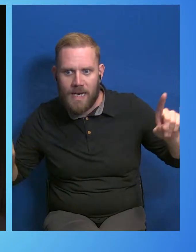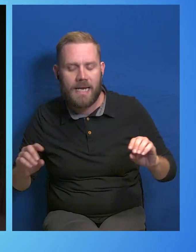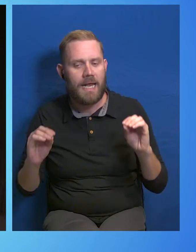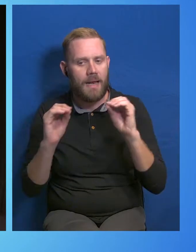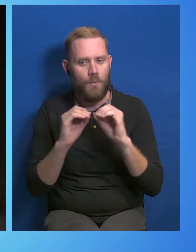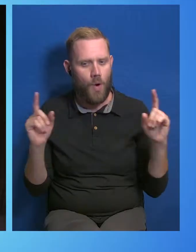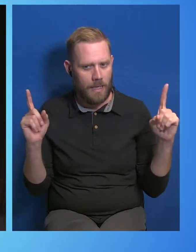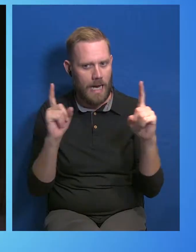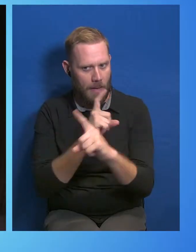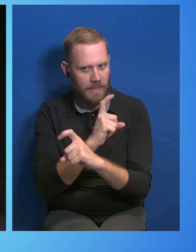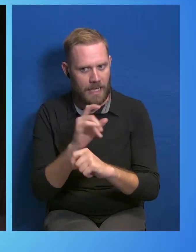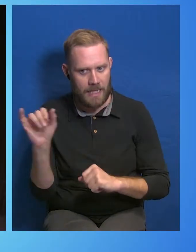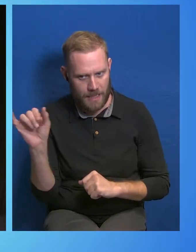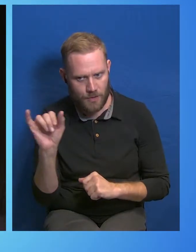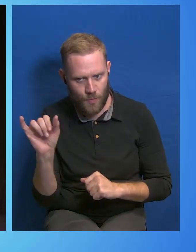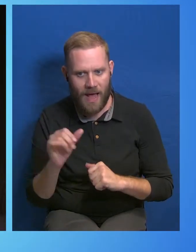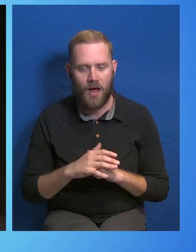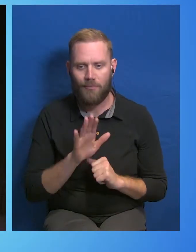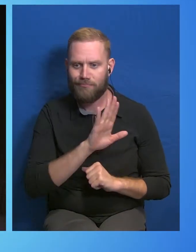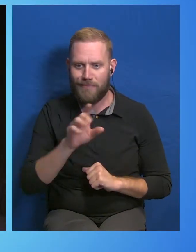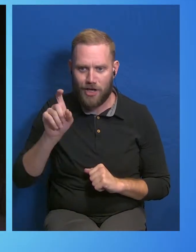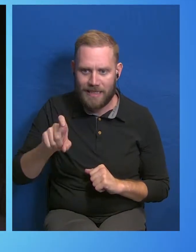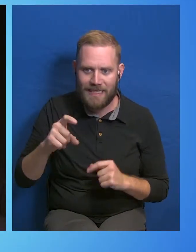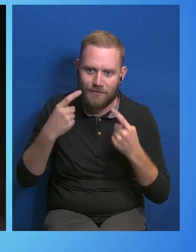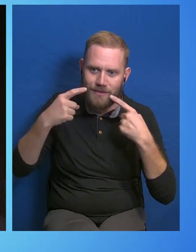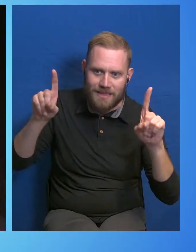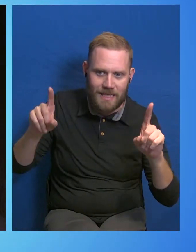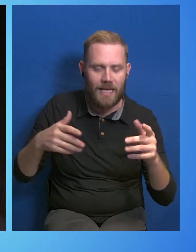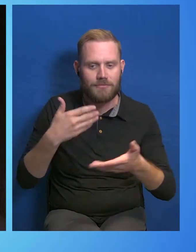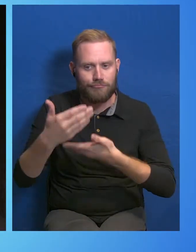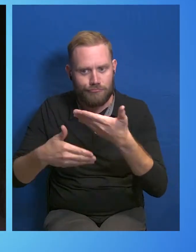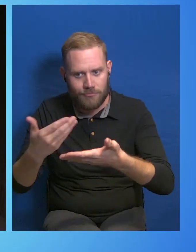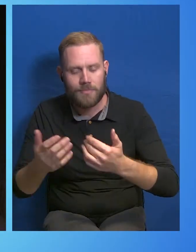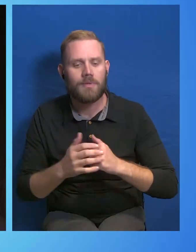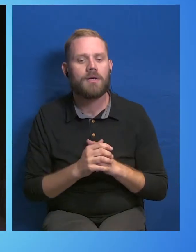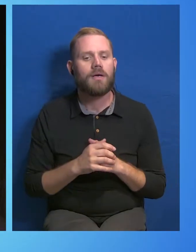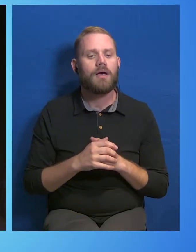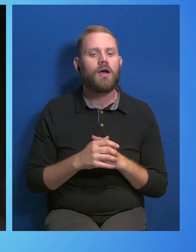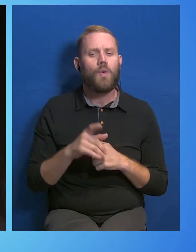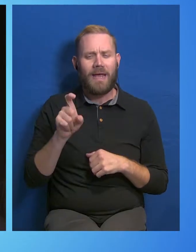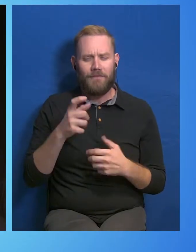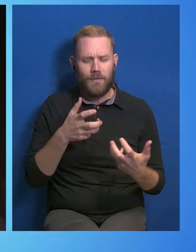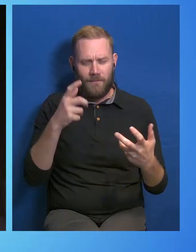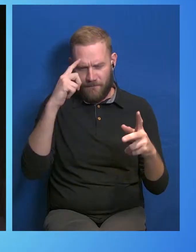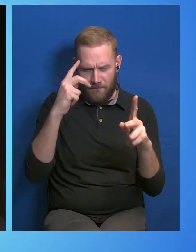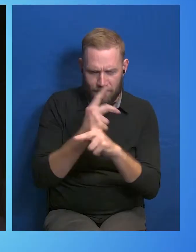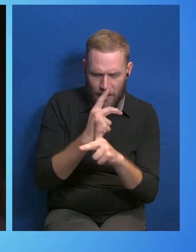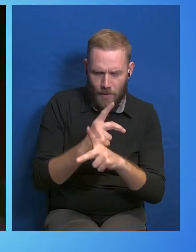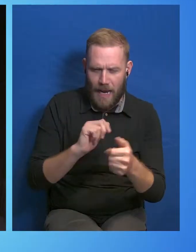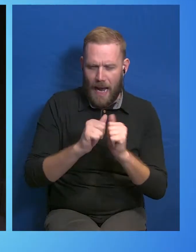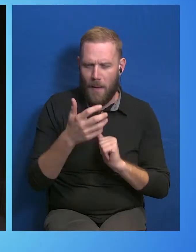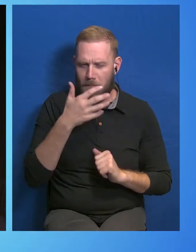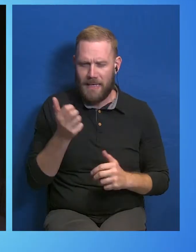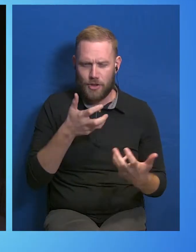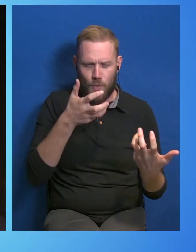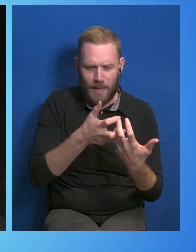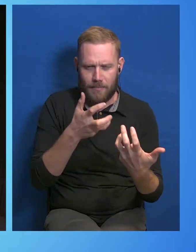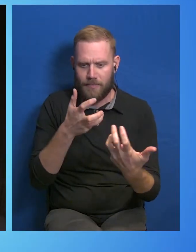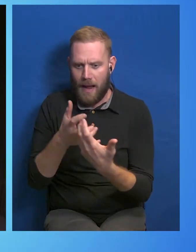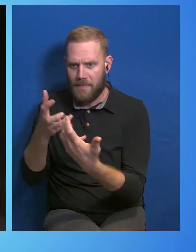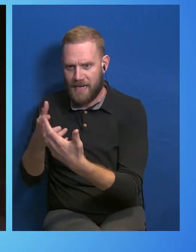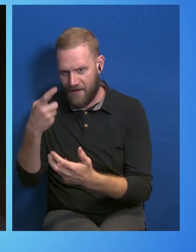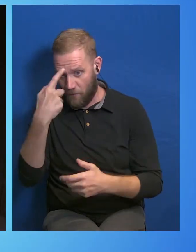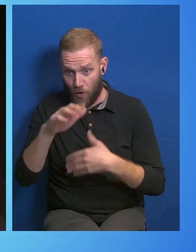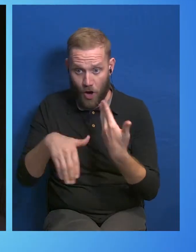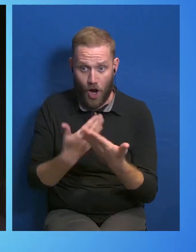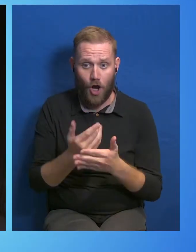complex. We need to figure out how to best accommodate the needs of each and every one of our